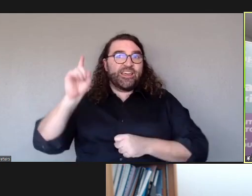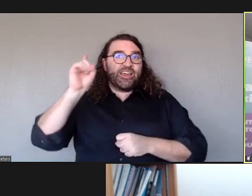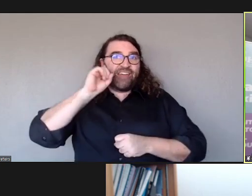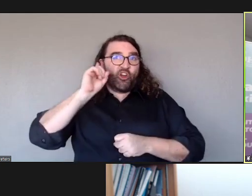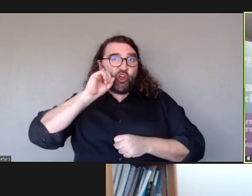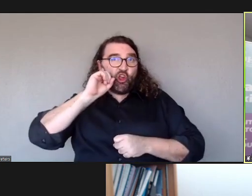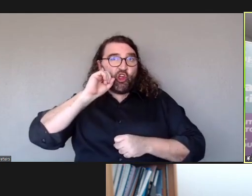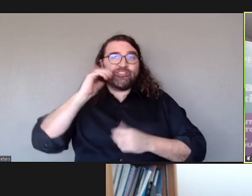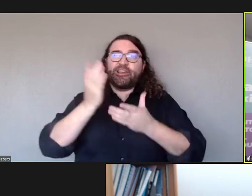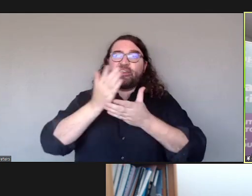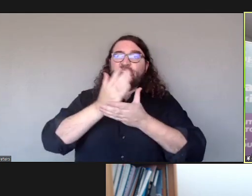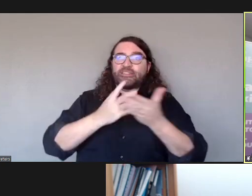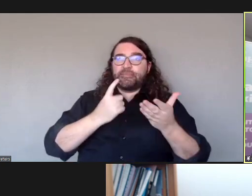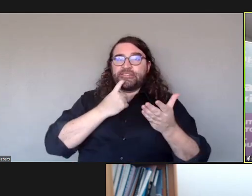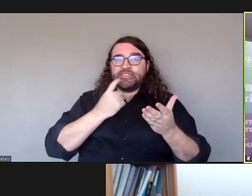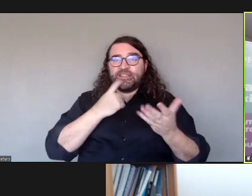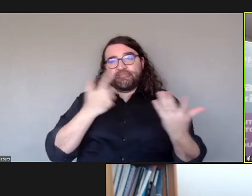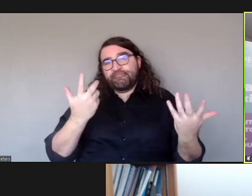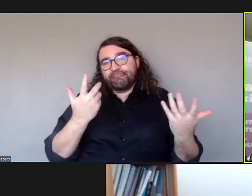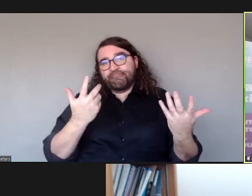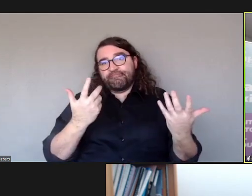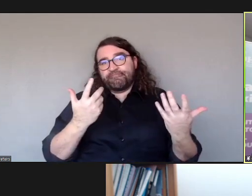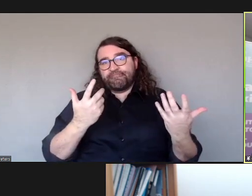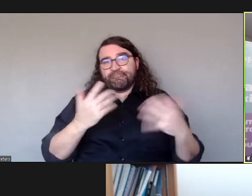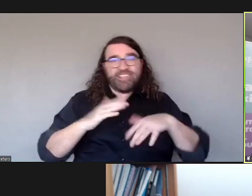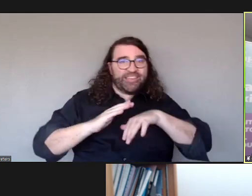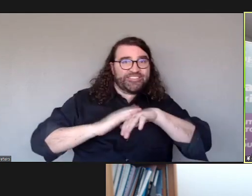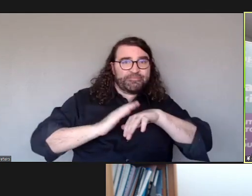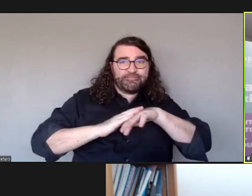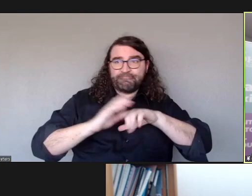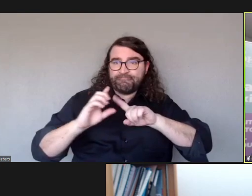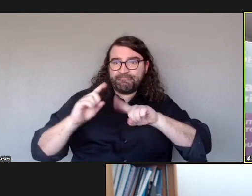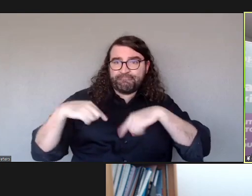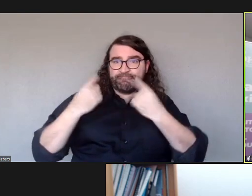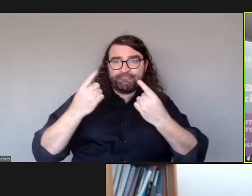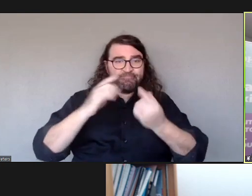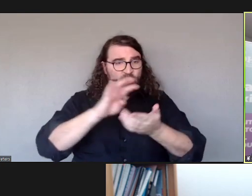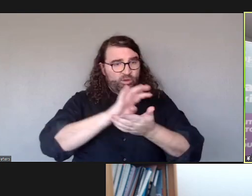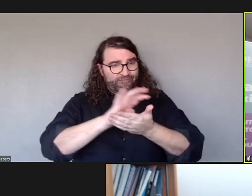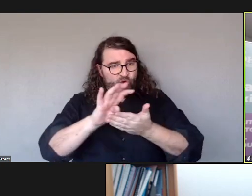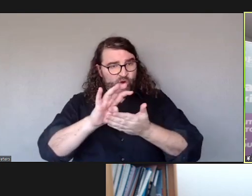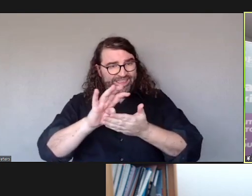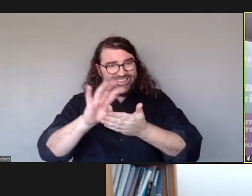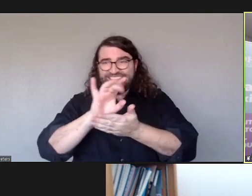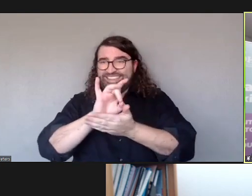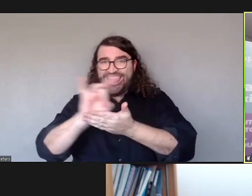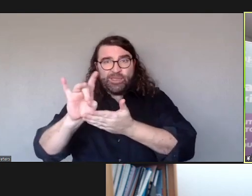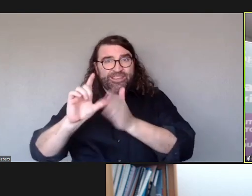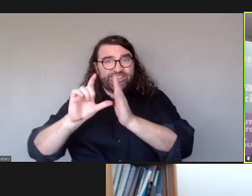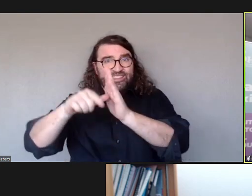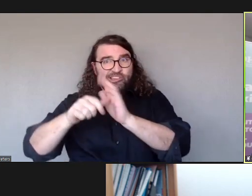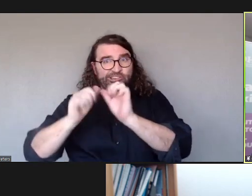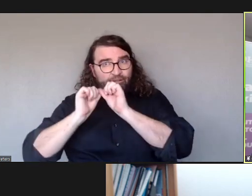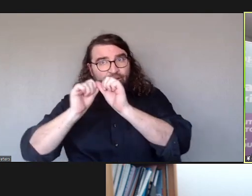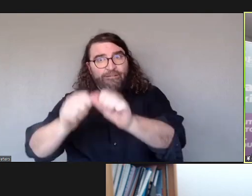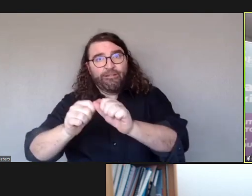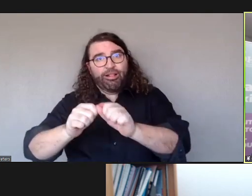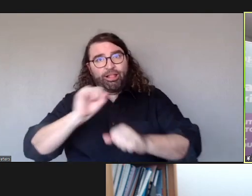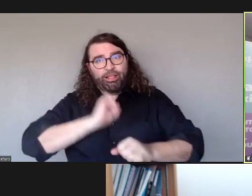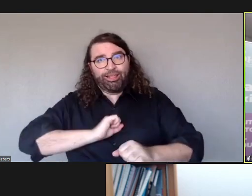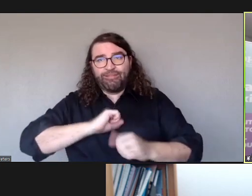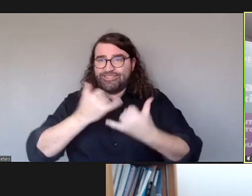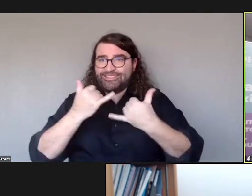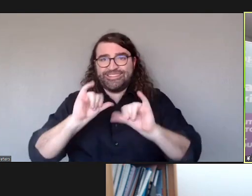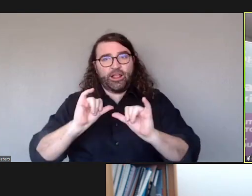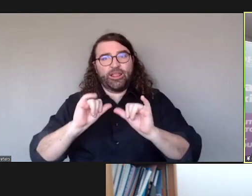symptoms for at least 4 to 8 weeks after, and then after that you have,